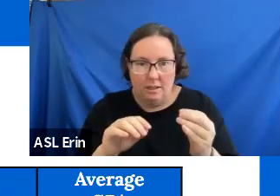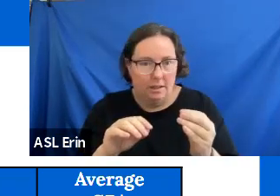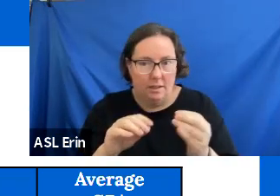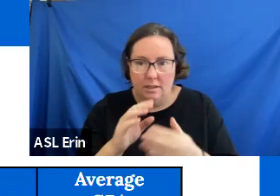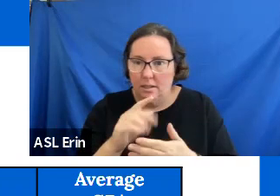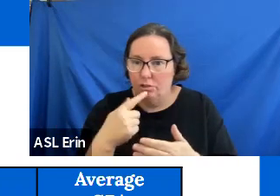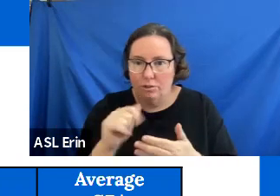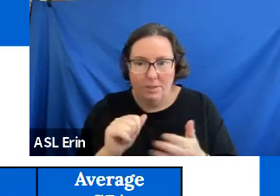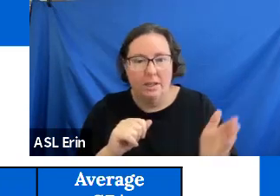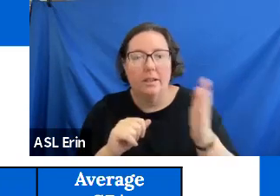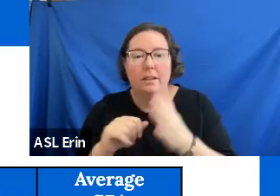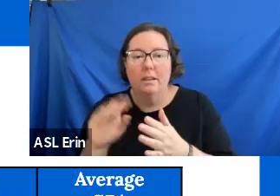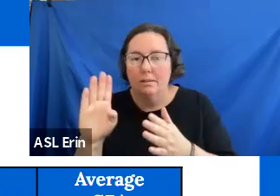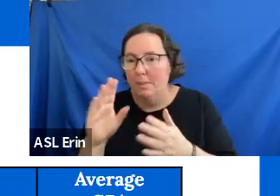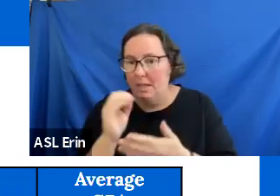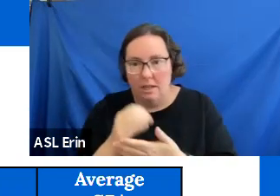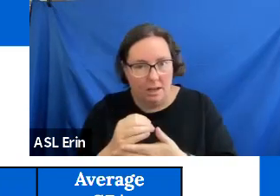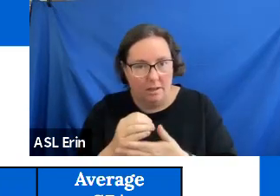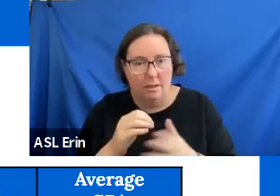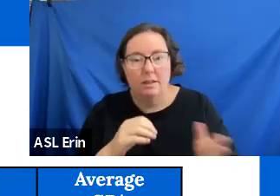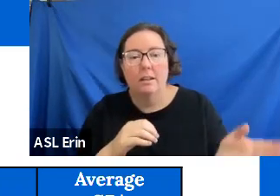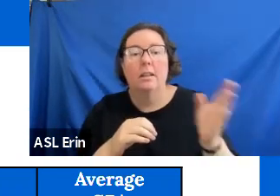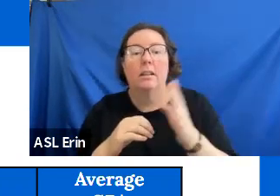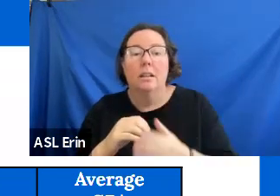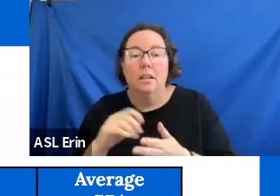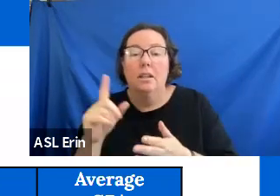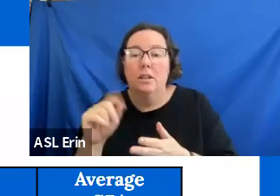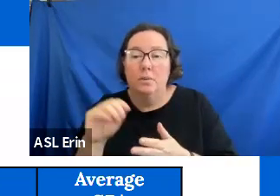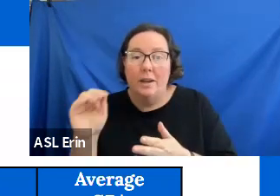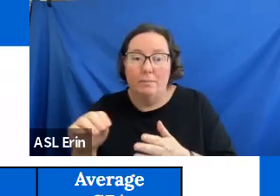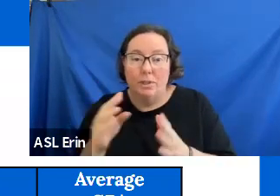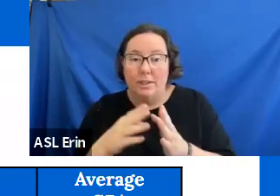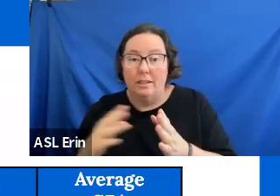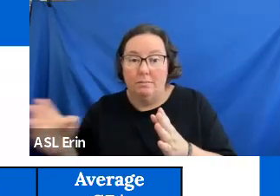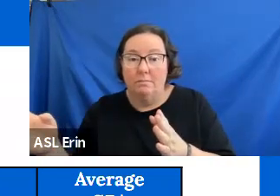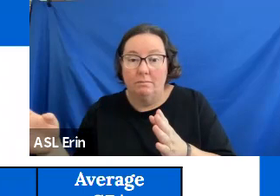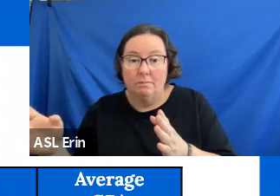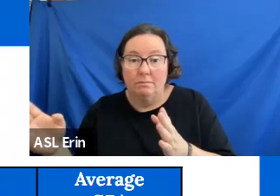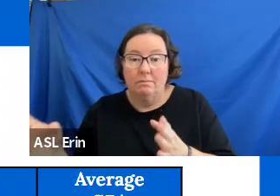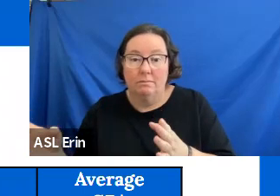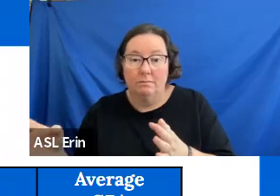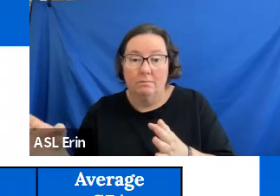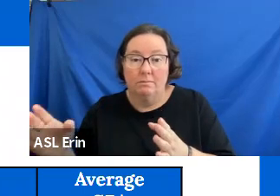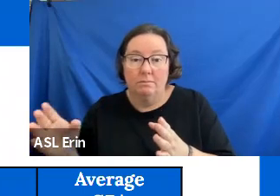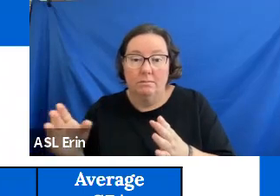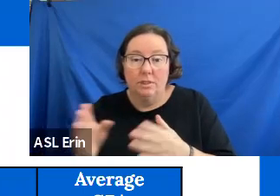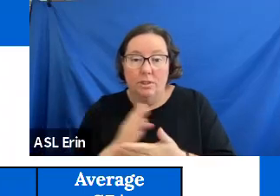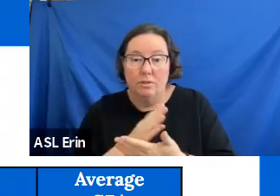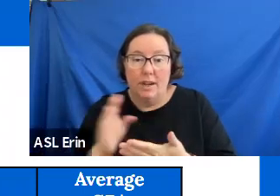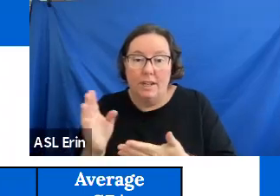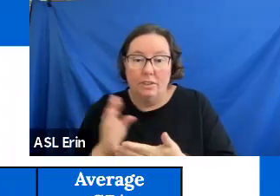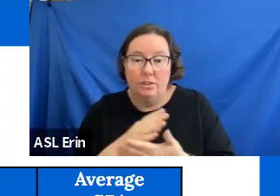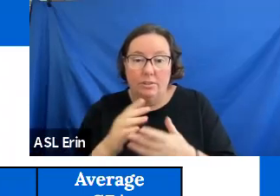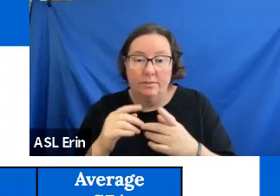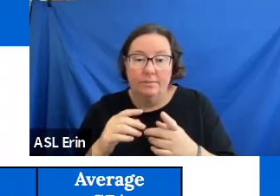B-, none with a B, and you can see the range, the GPA range underneath, and